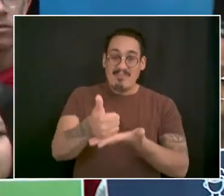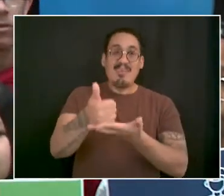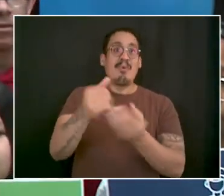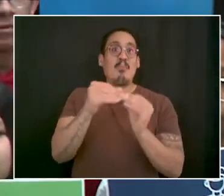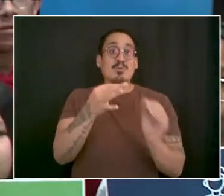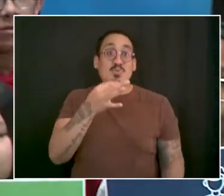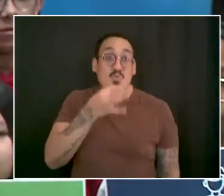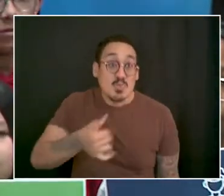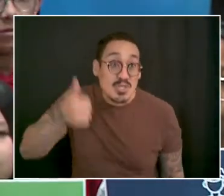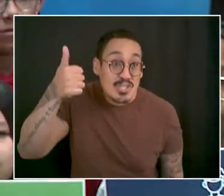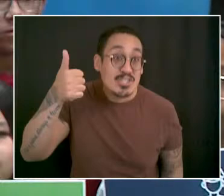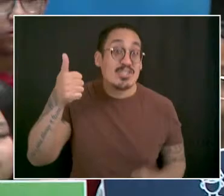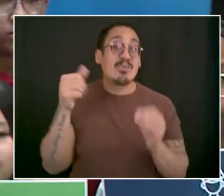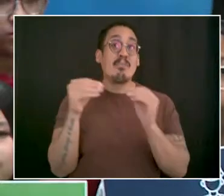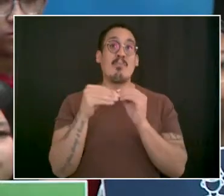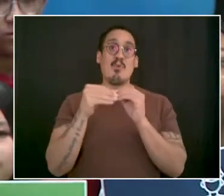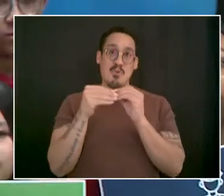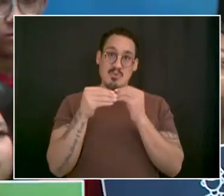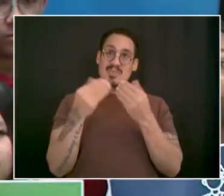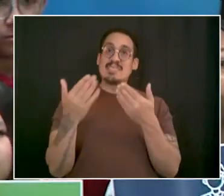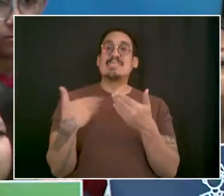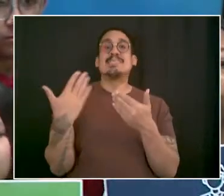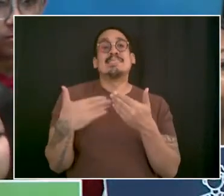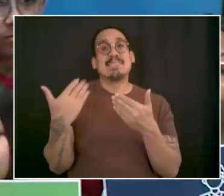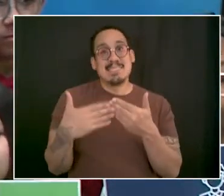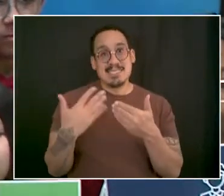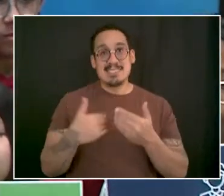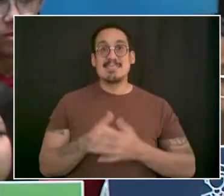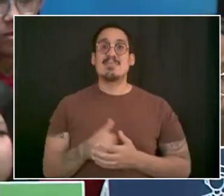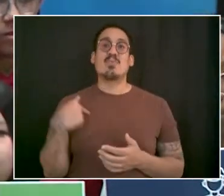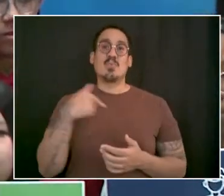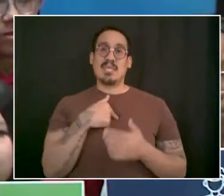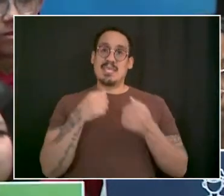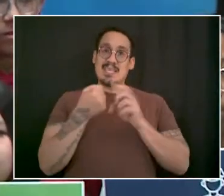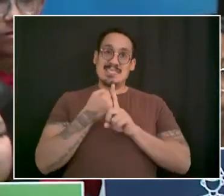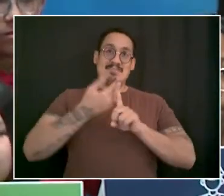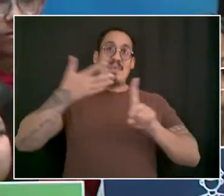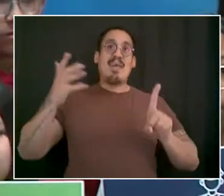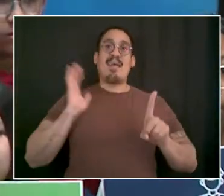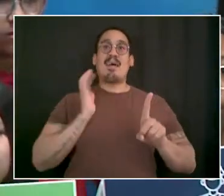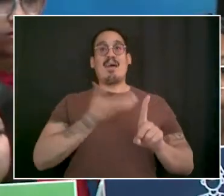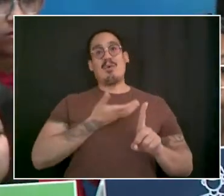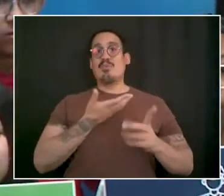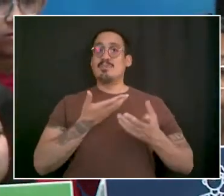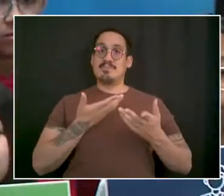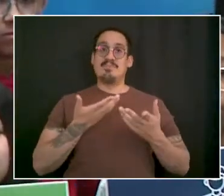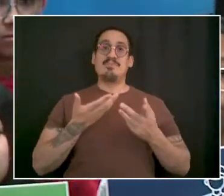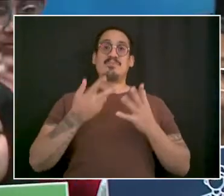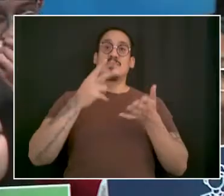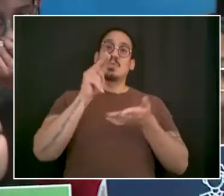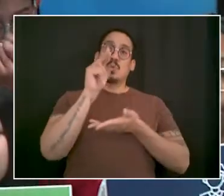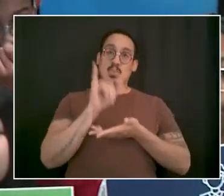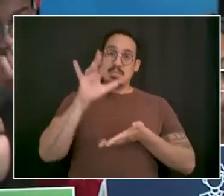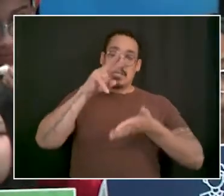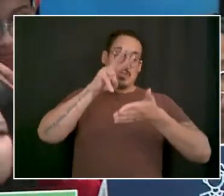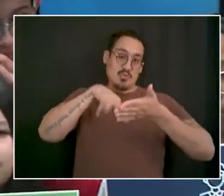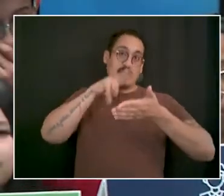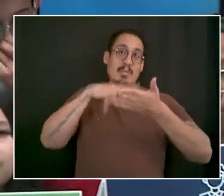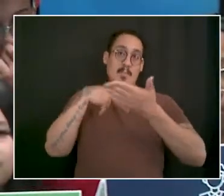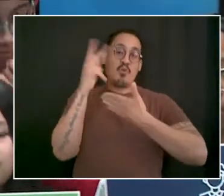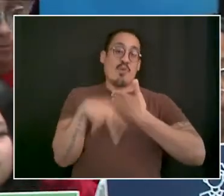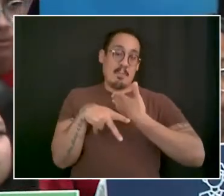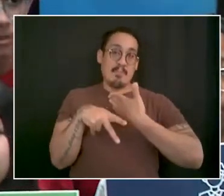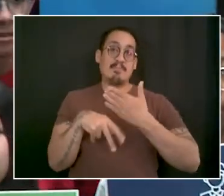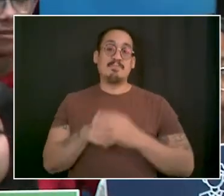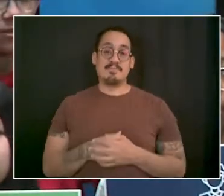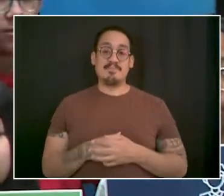easily. We're expanding our groundbreaking New York City Reads program, which uses proven science of reading